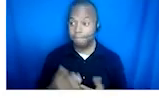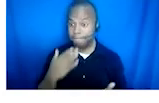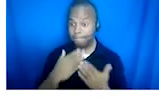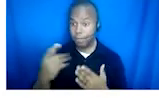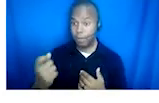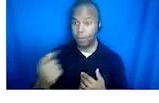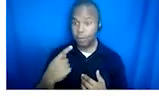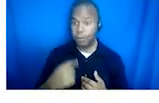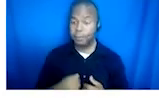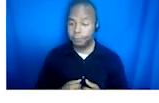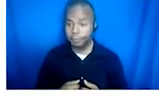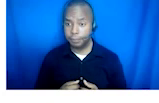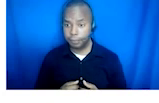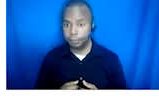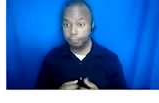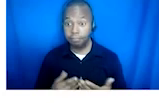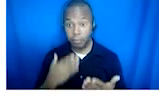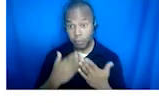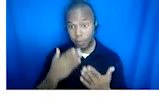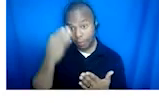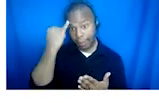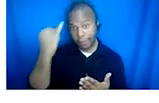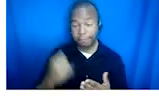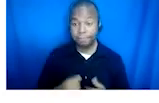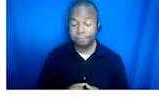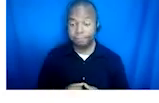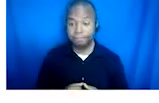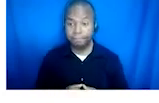really good question and a super good idea.